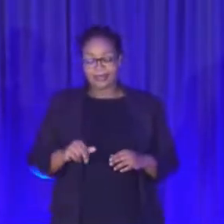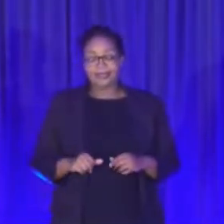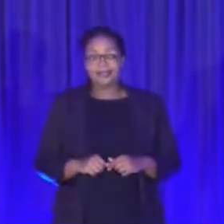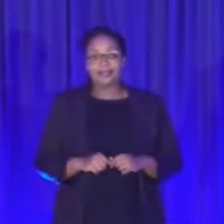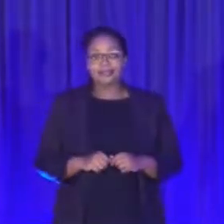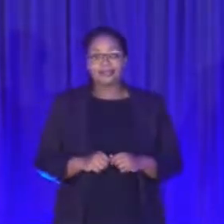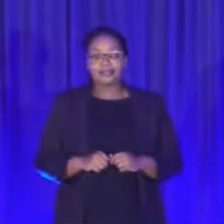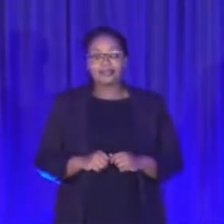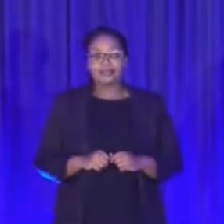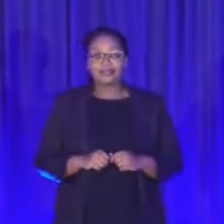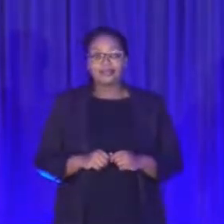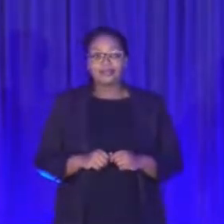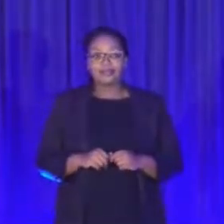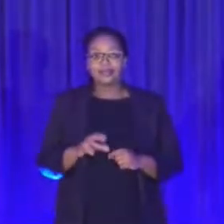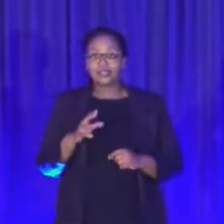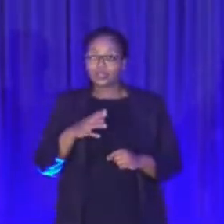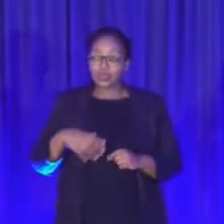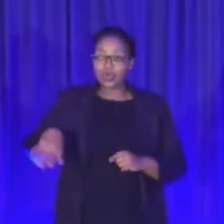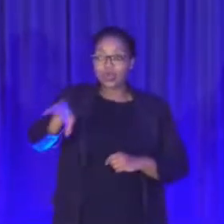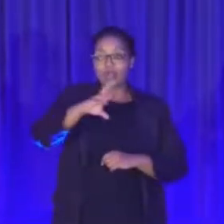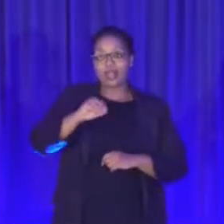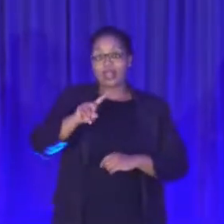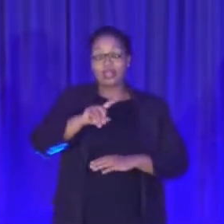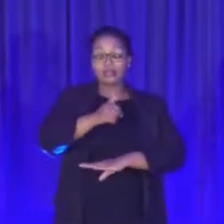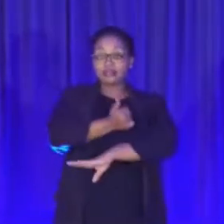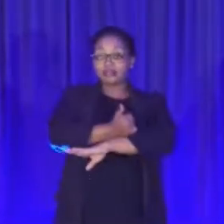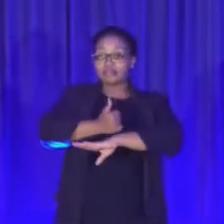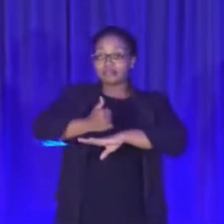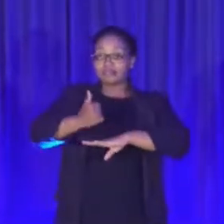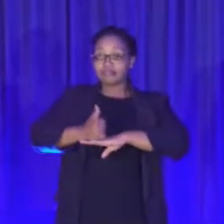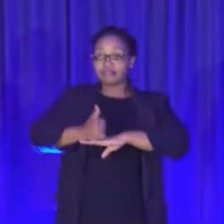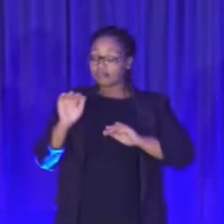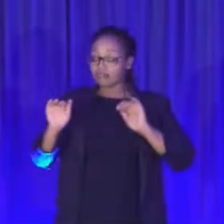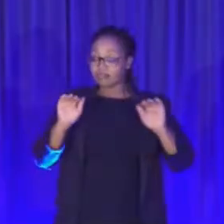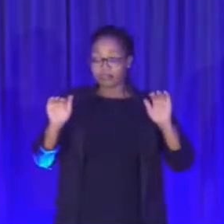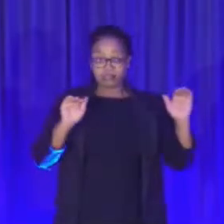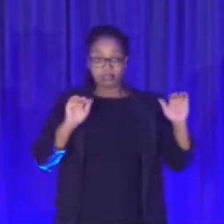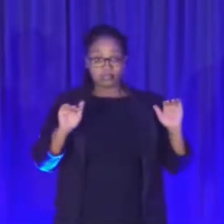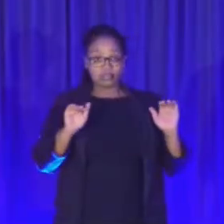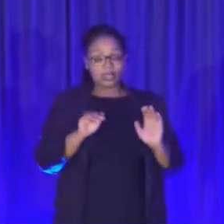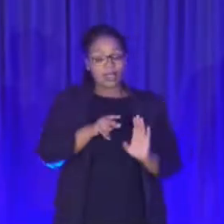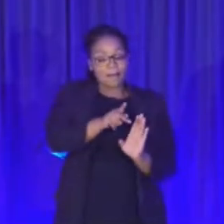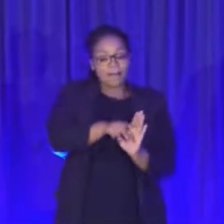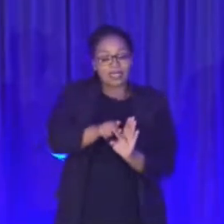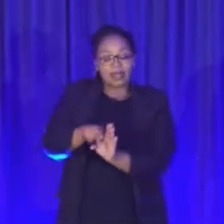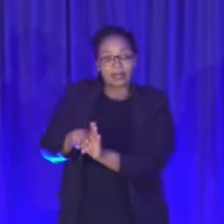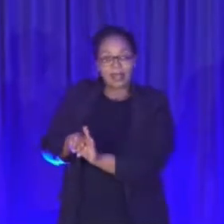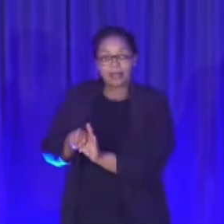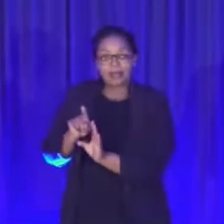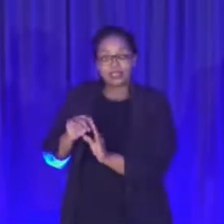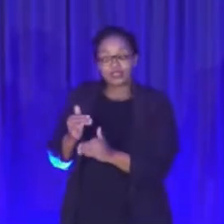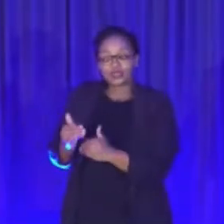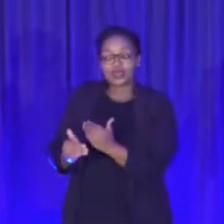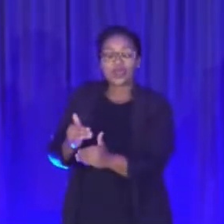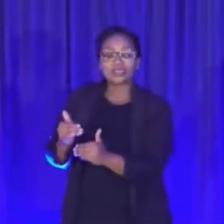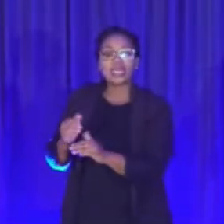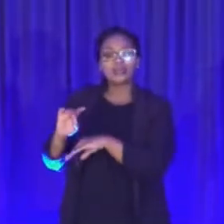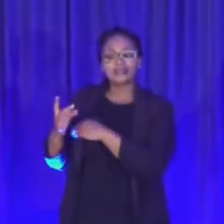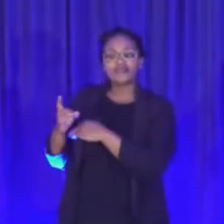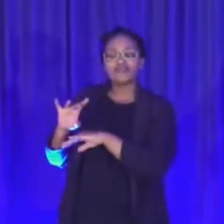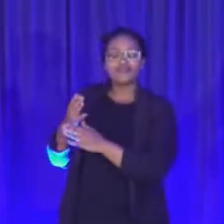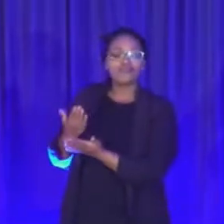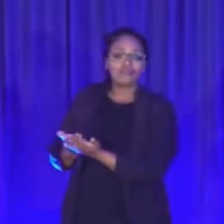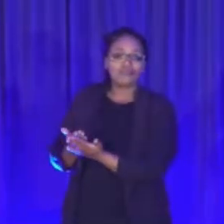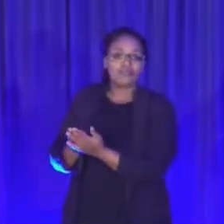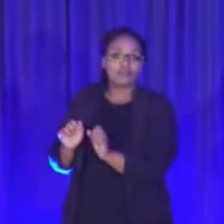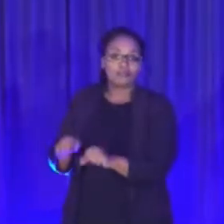So we call on all stakeholders to participate in this consultative process. The